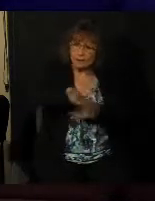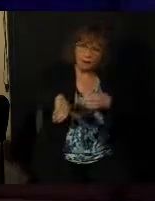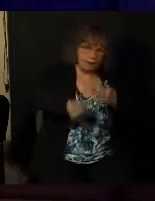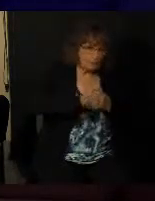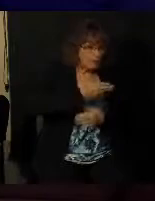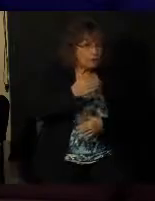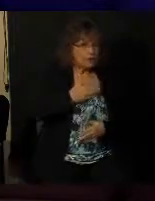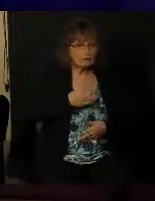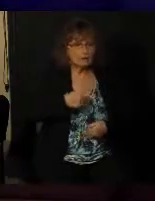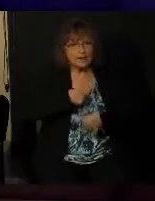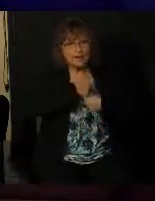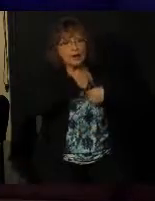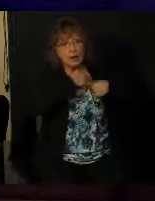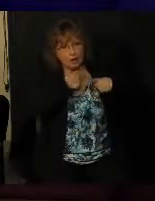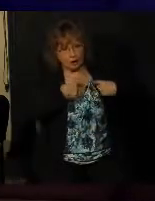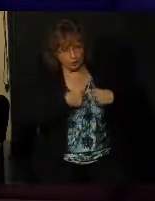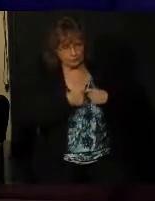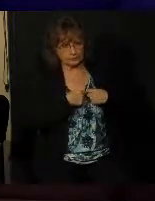Pastor.